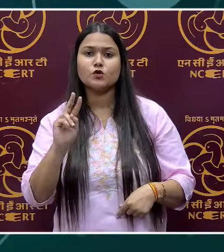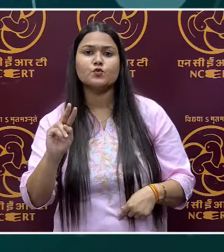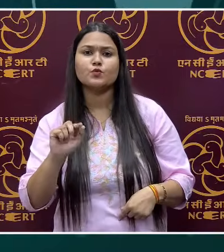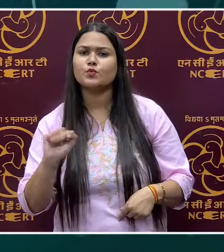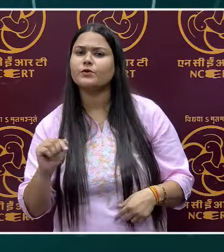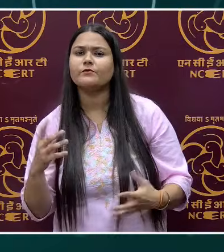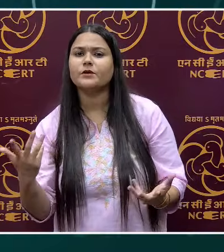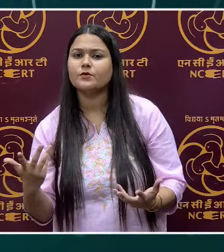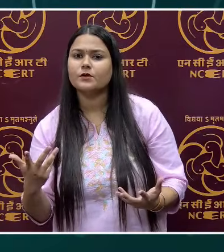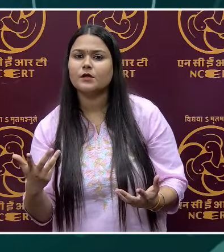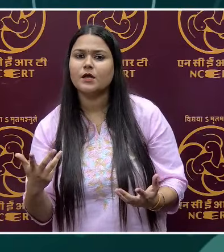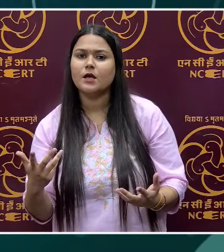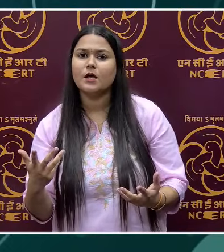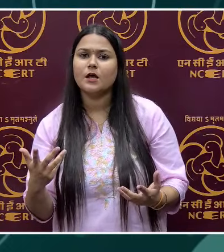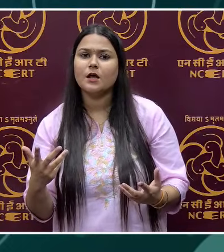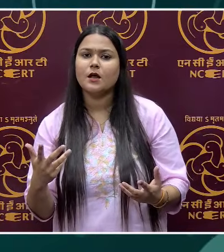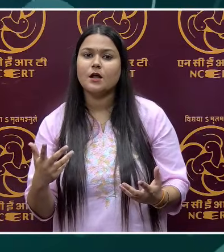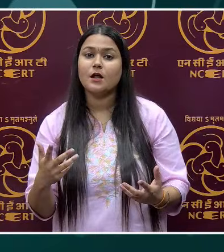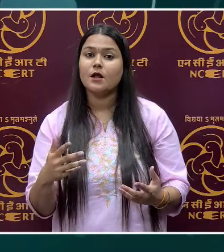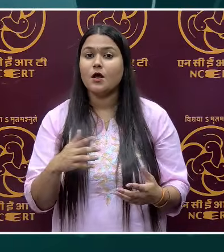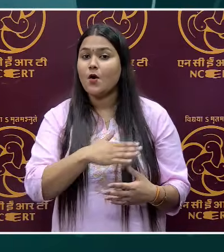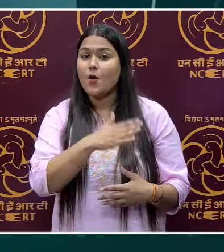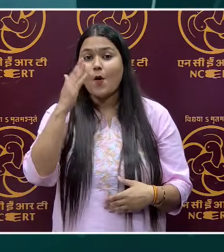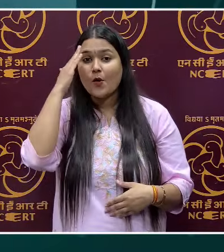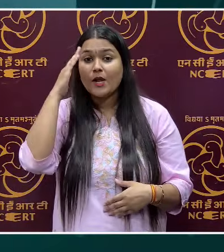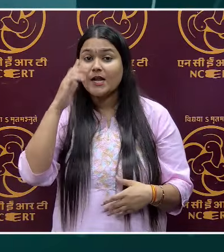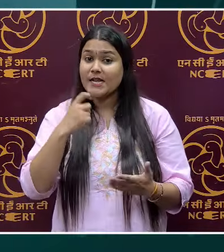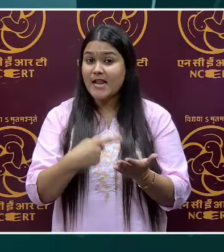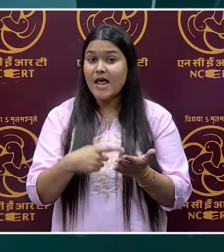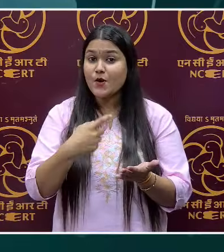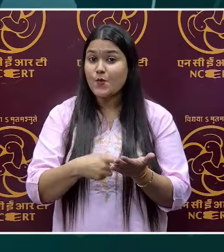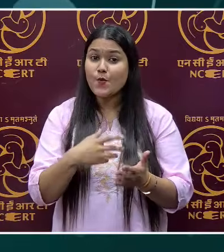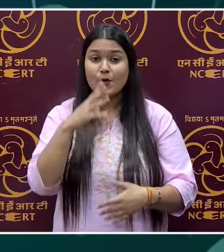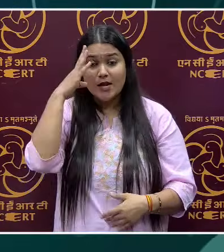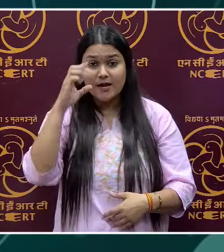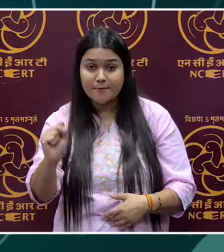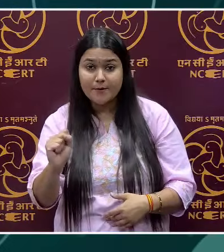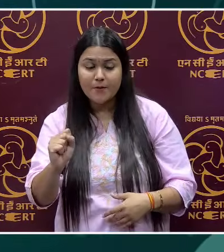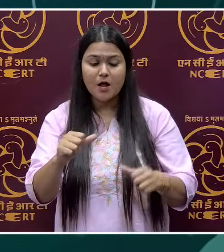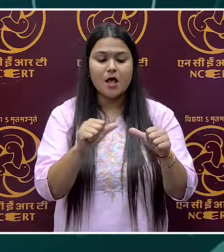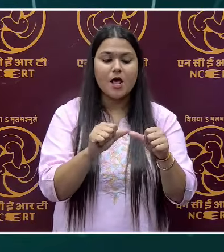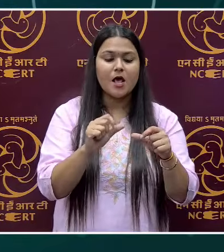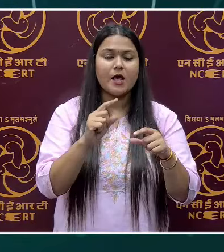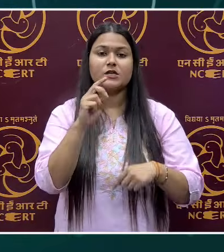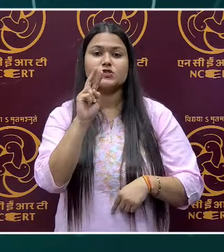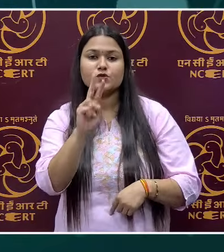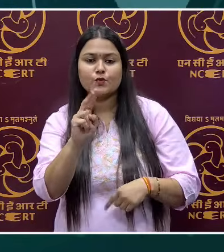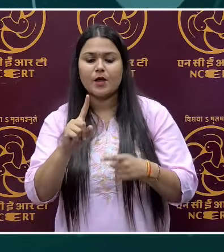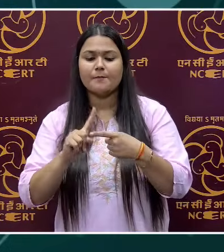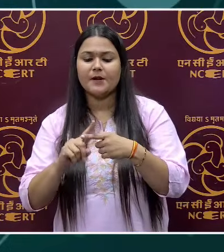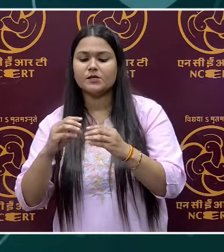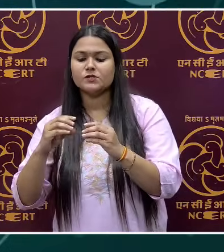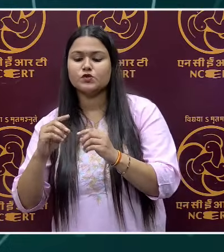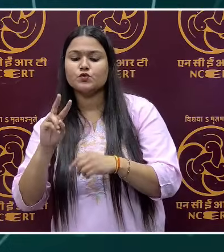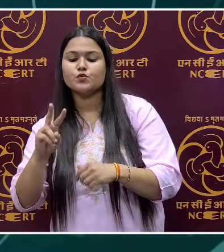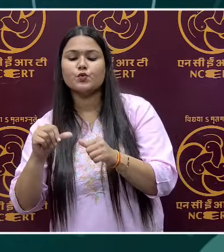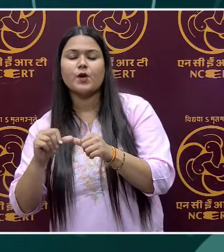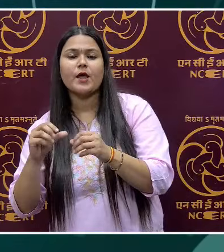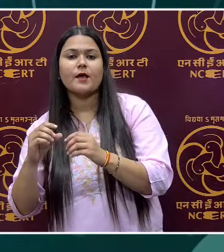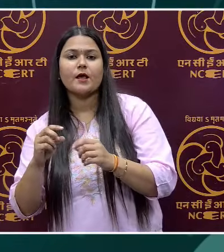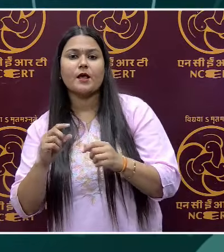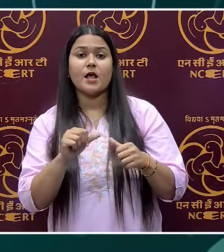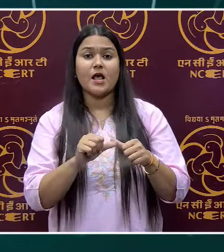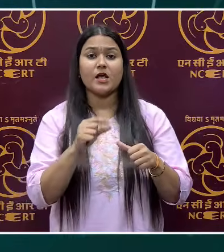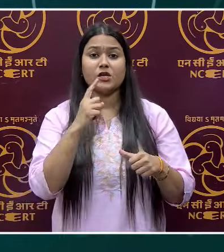to, as you know, a square plus 2ab plus b square. We remember